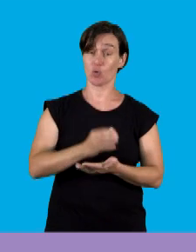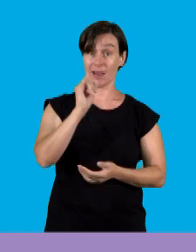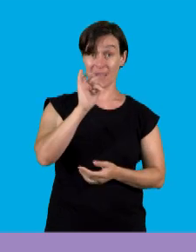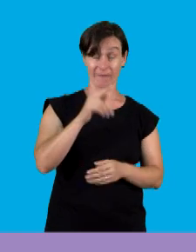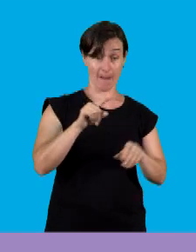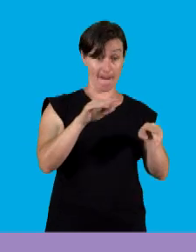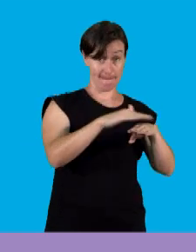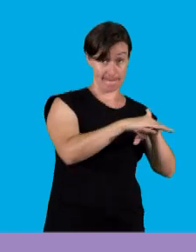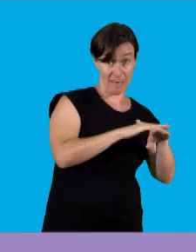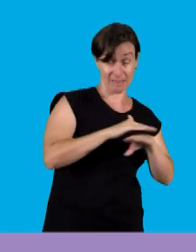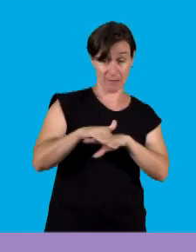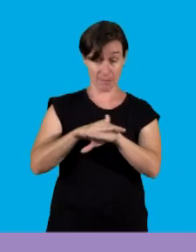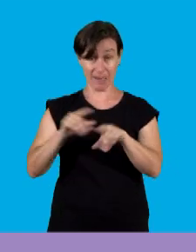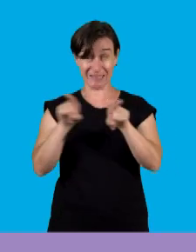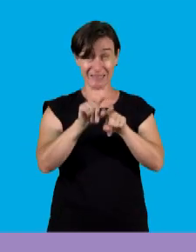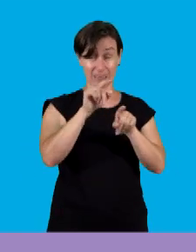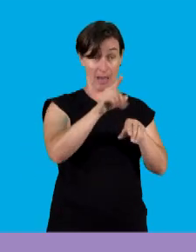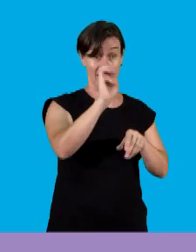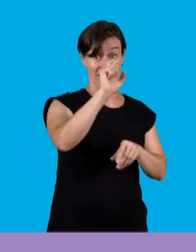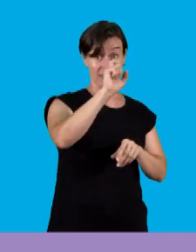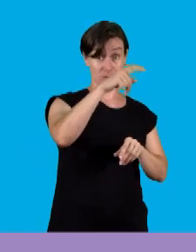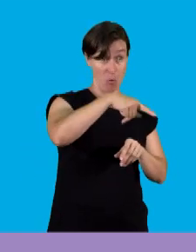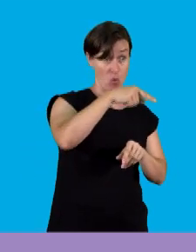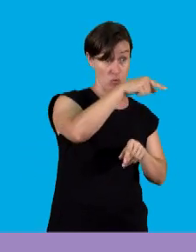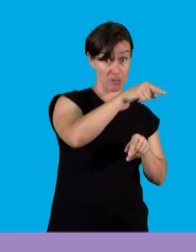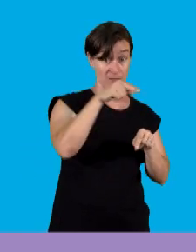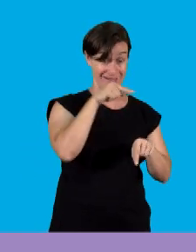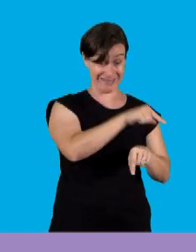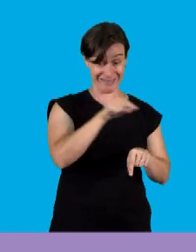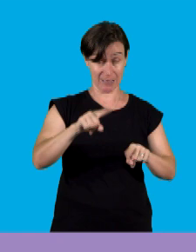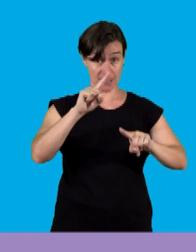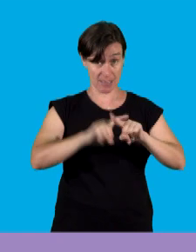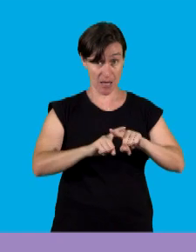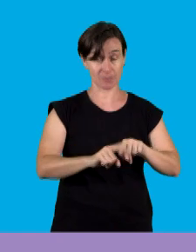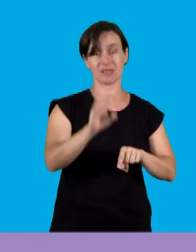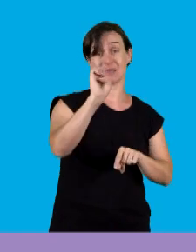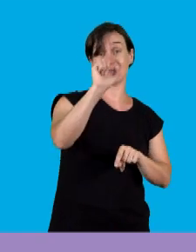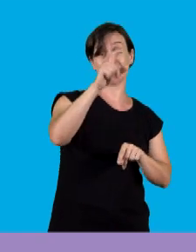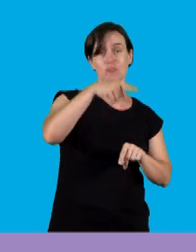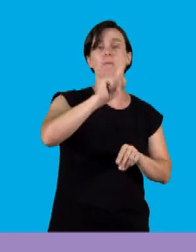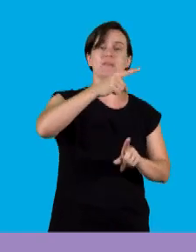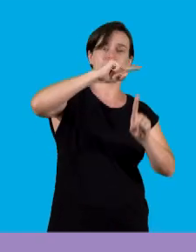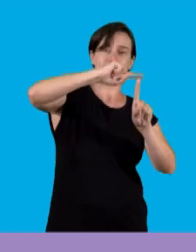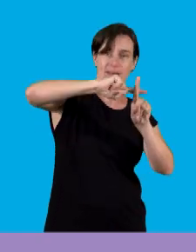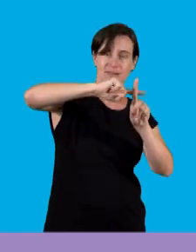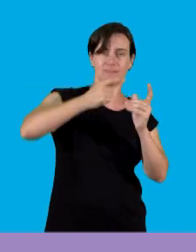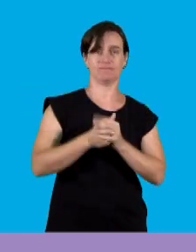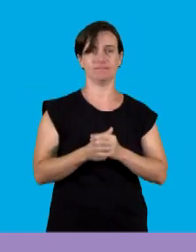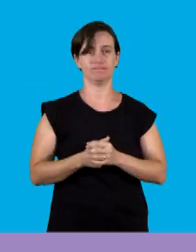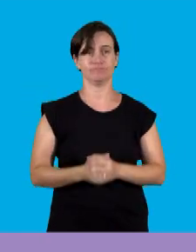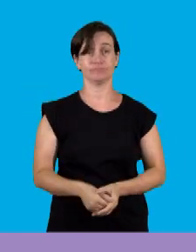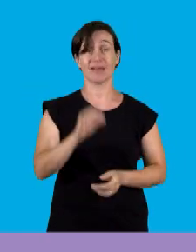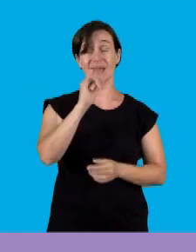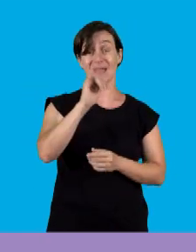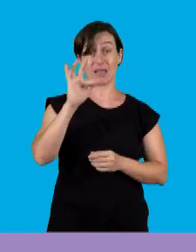base, we add those exponents. Then lastly, we have when we are dividing